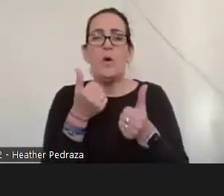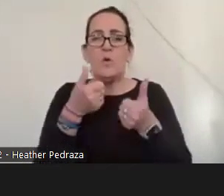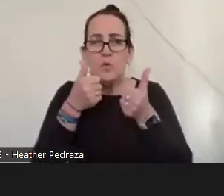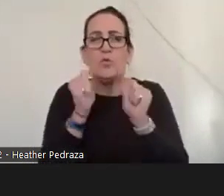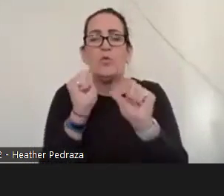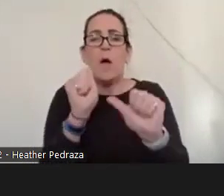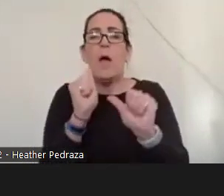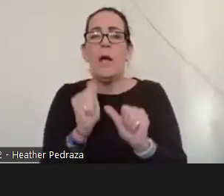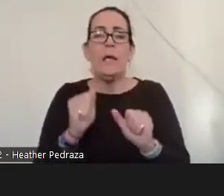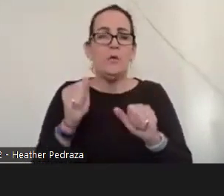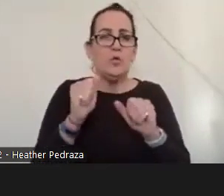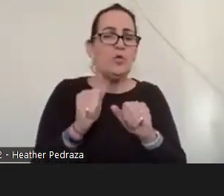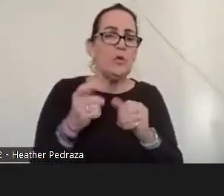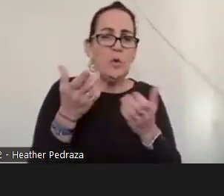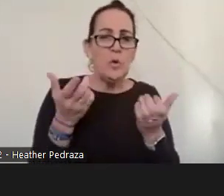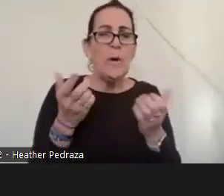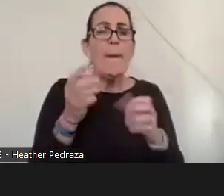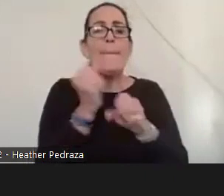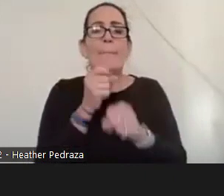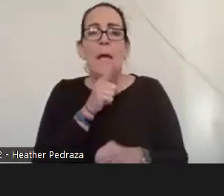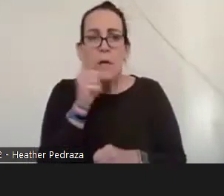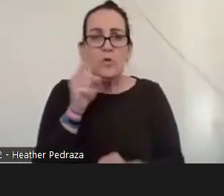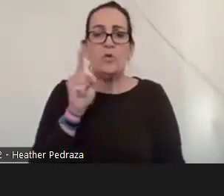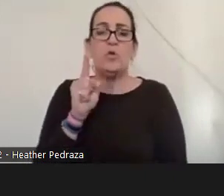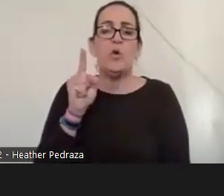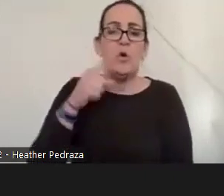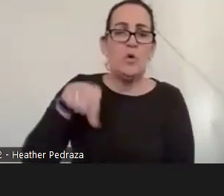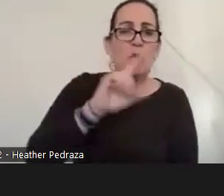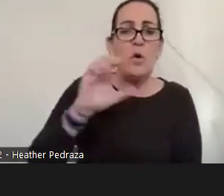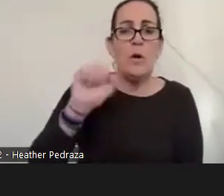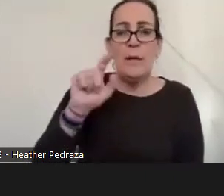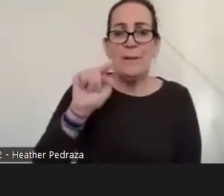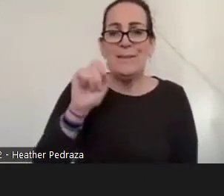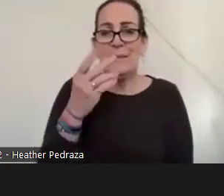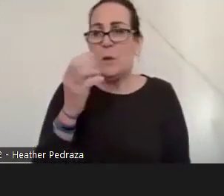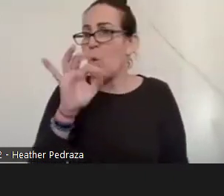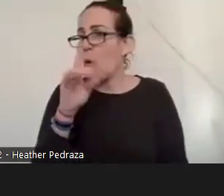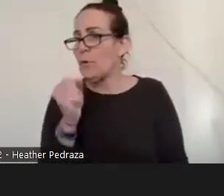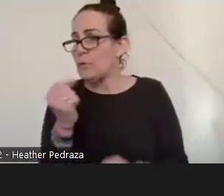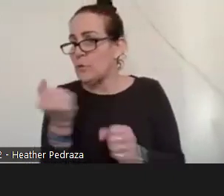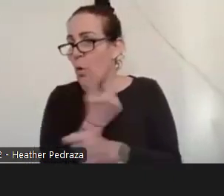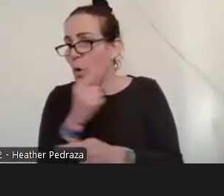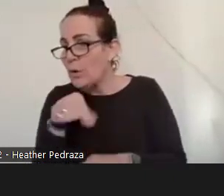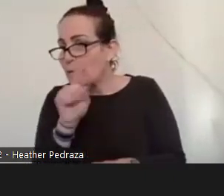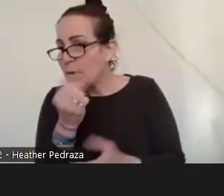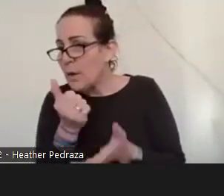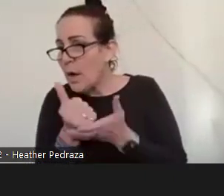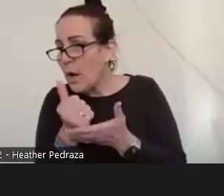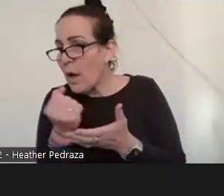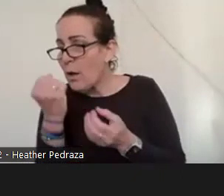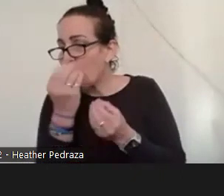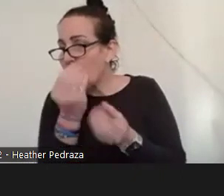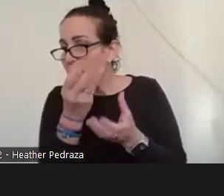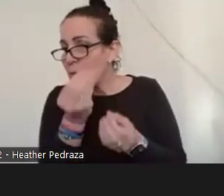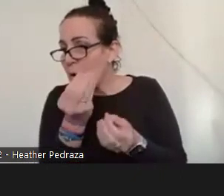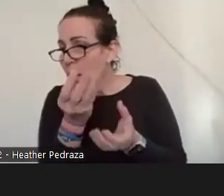context of ensuring that stakeholders like all of you are helping to inform the evaluation and helping us really